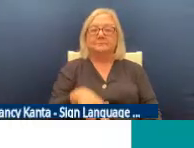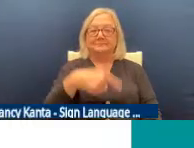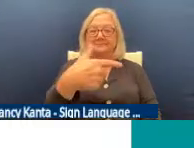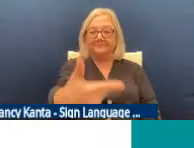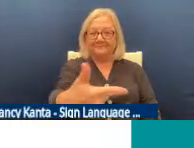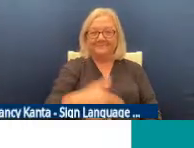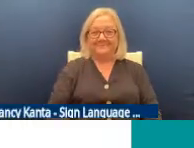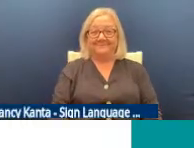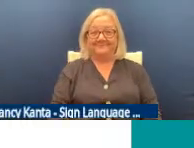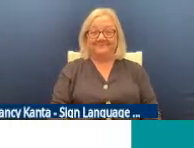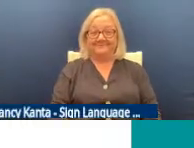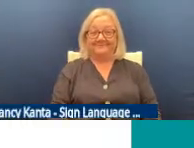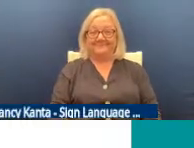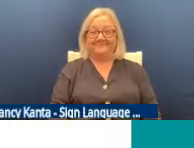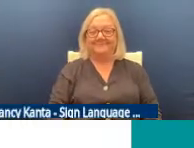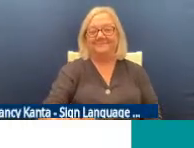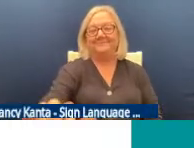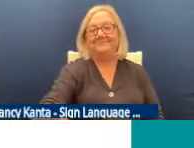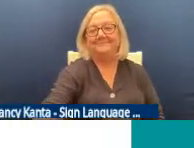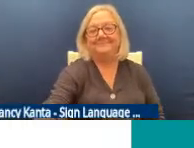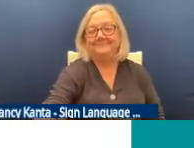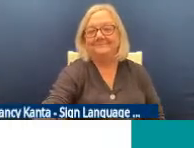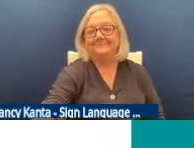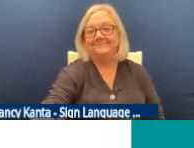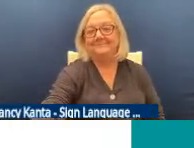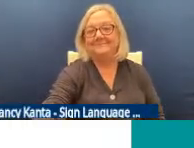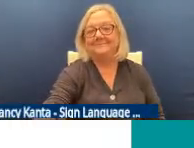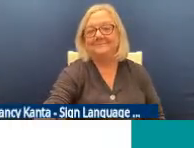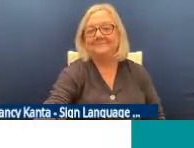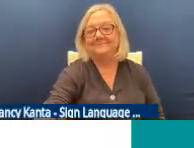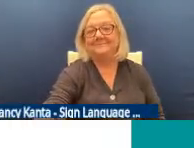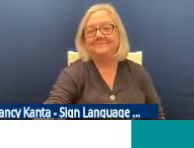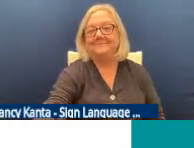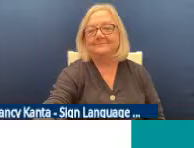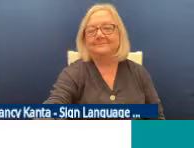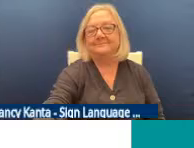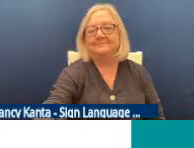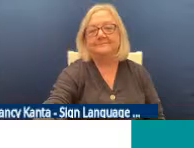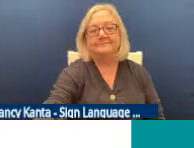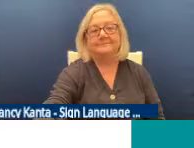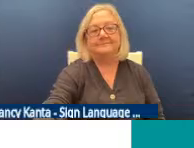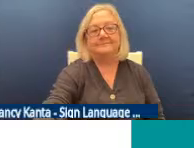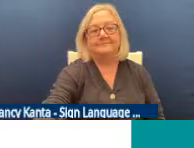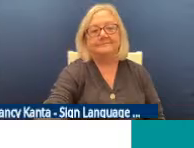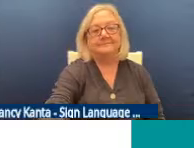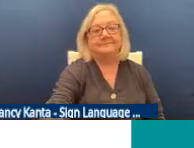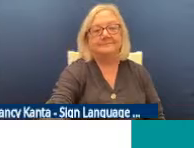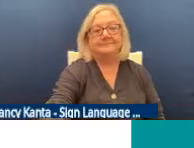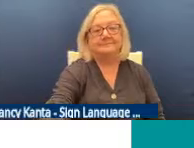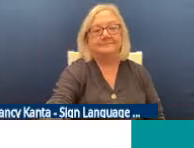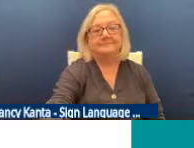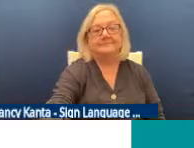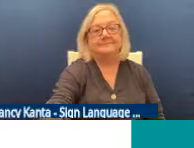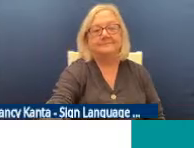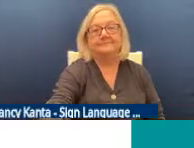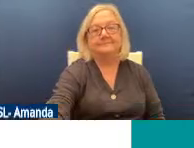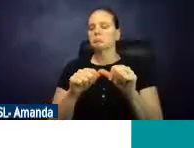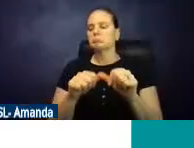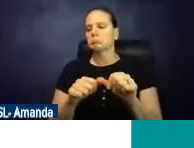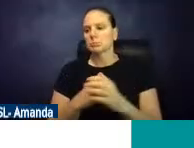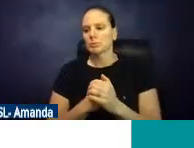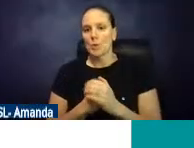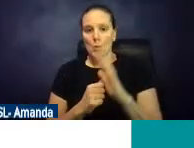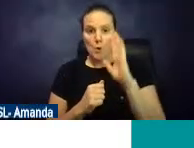of elements for the program, so that design will continue. We know that we're going to be